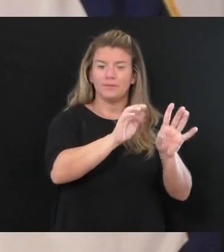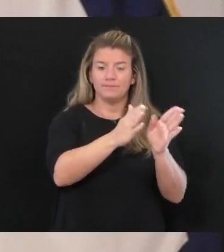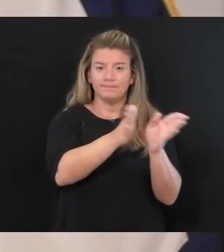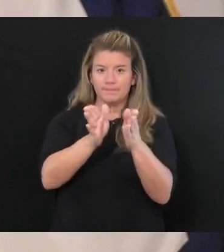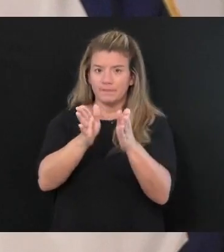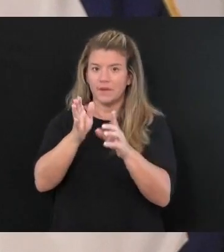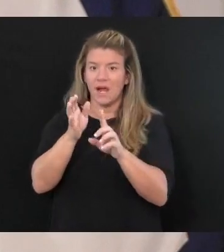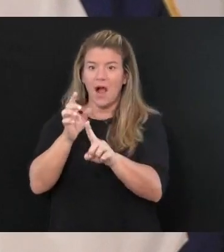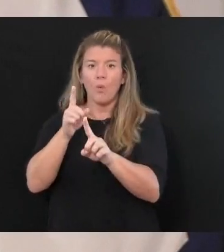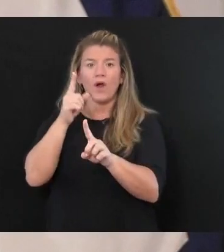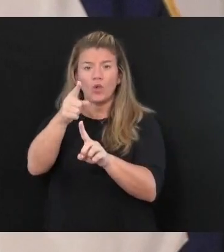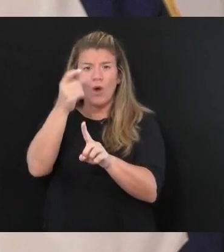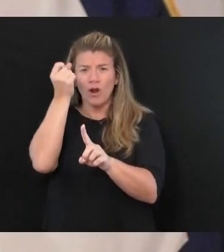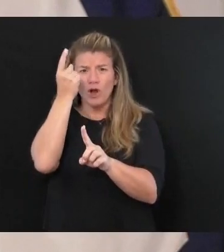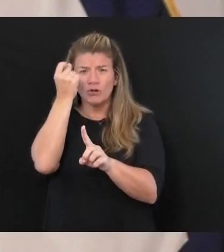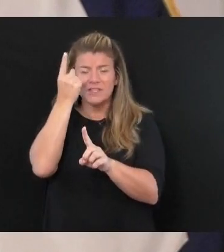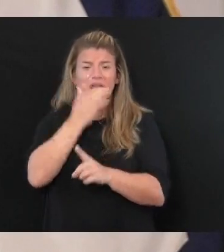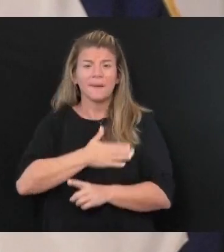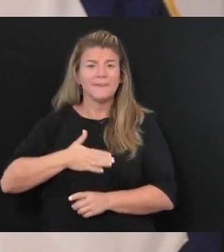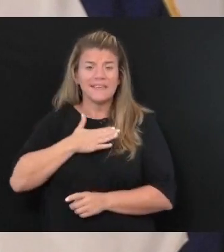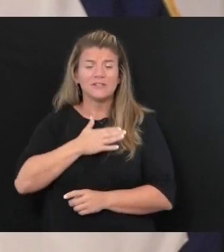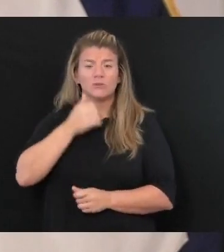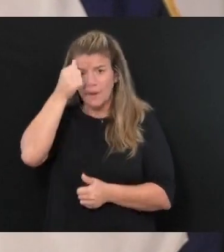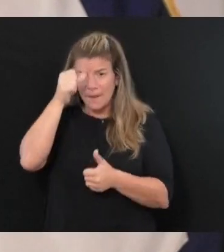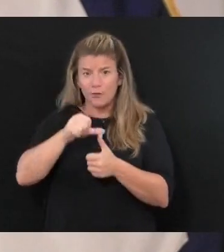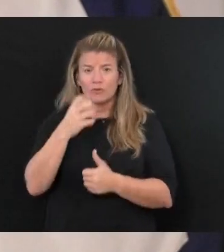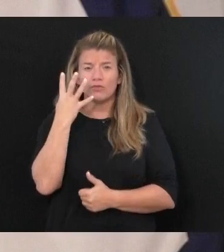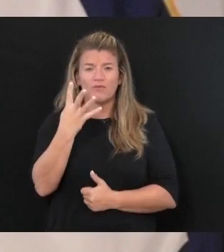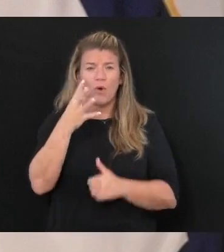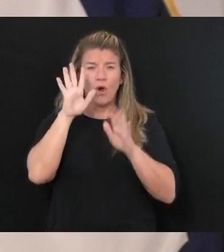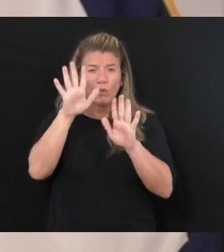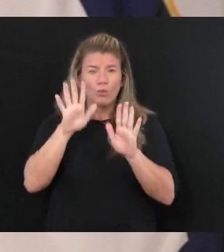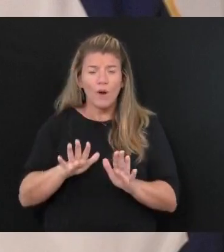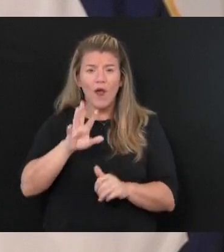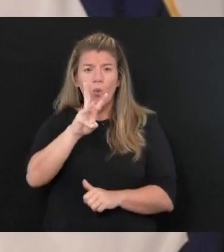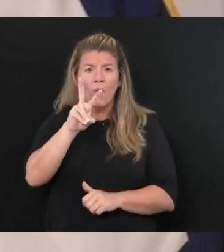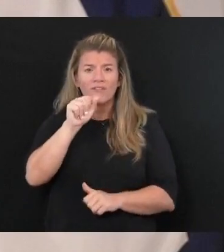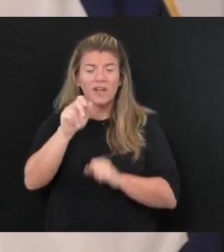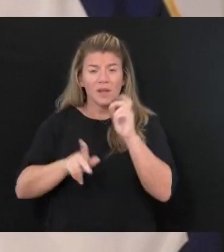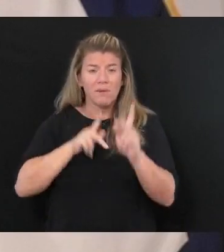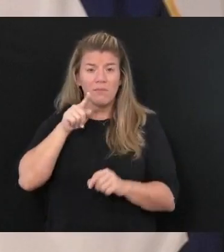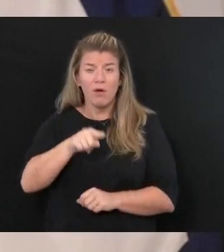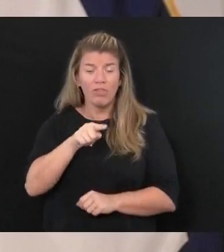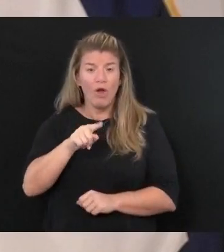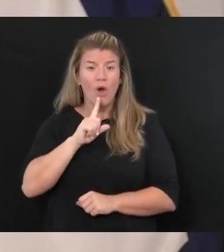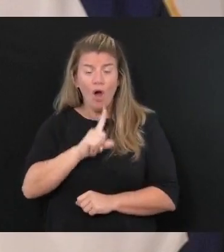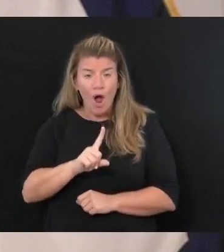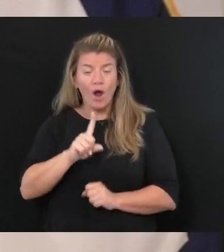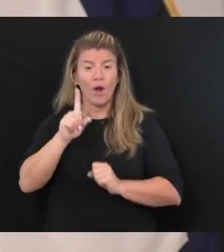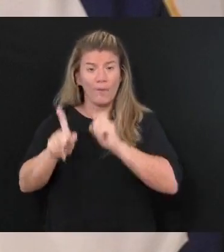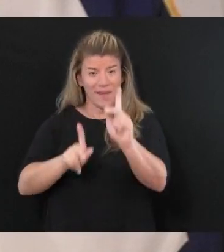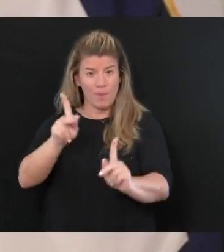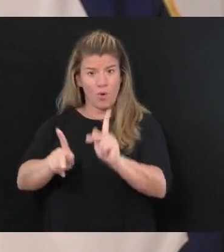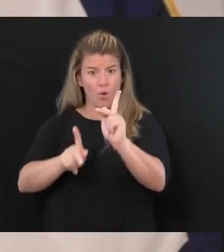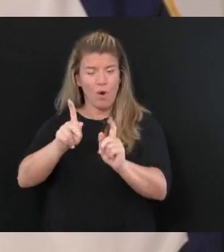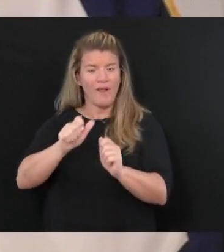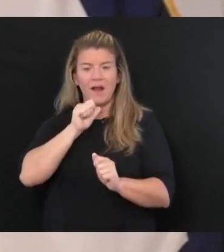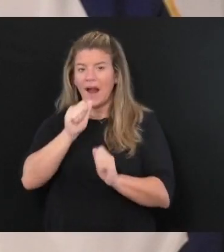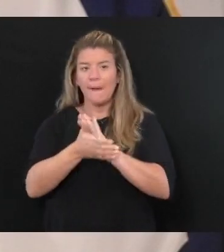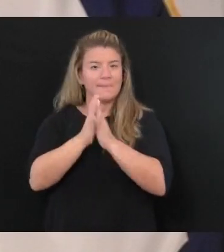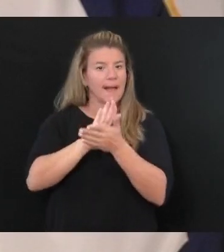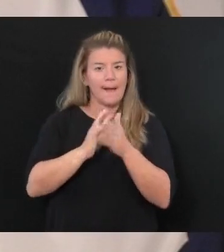to please let these 4 great West Virginians not go unnoticed and not just fade